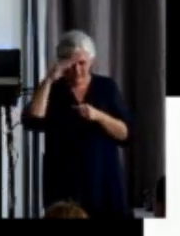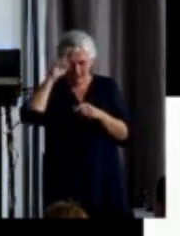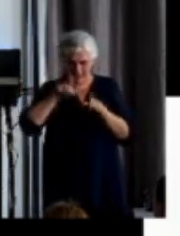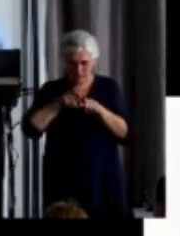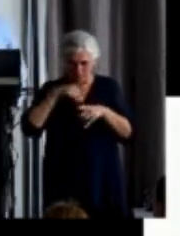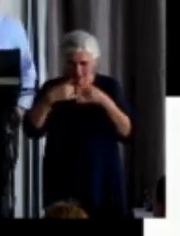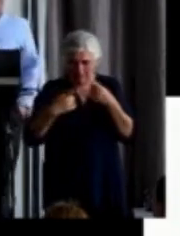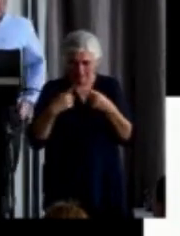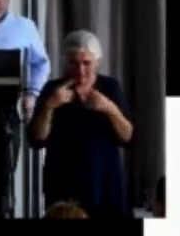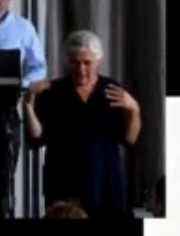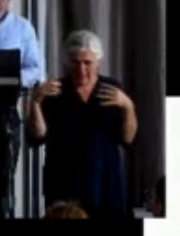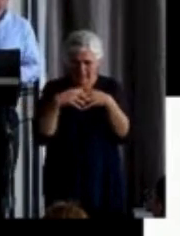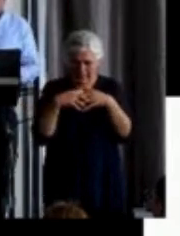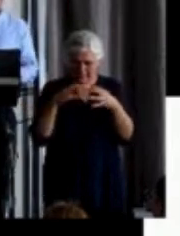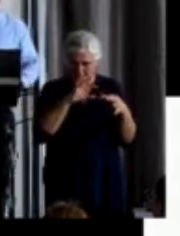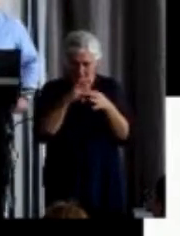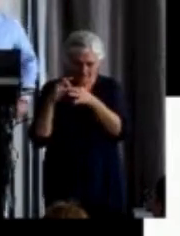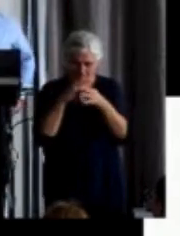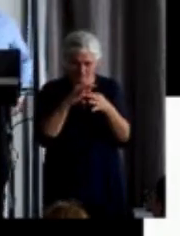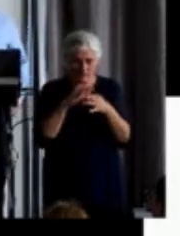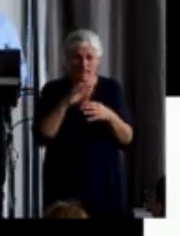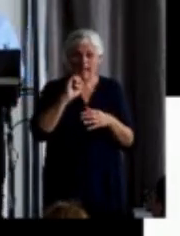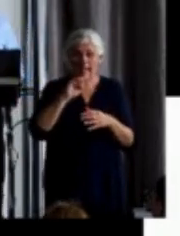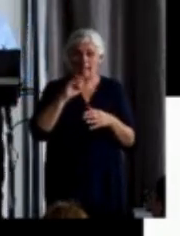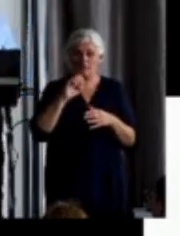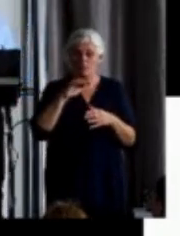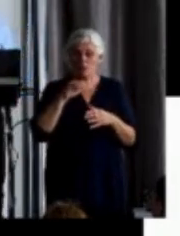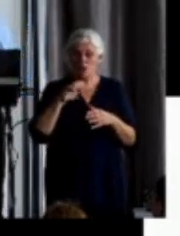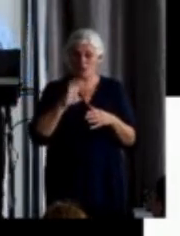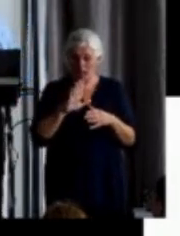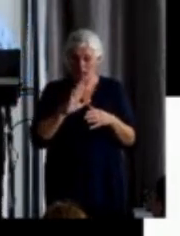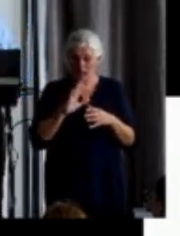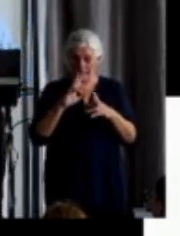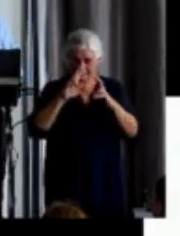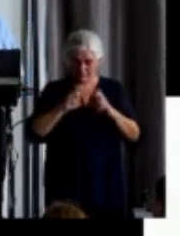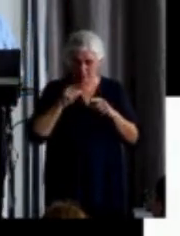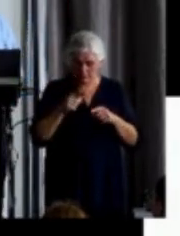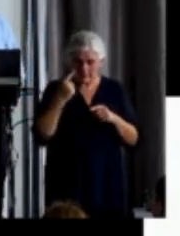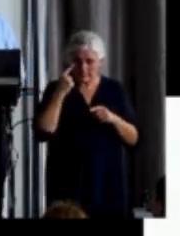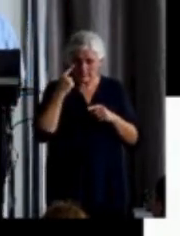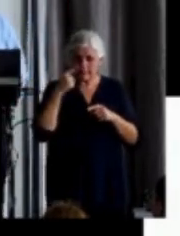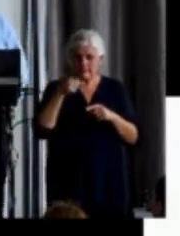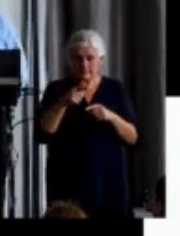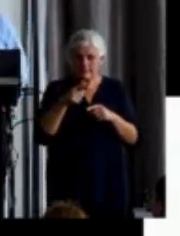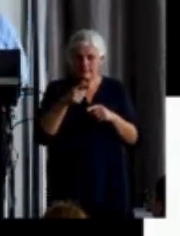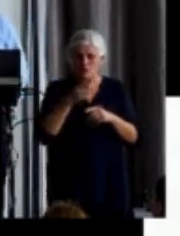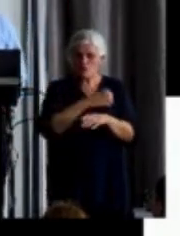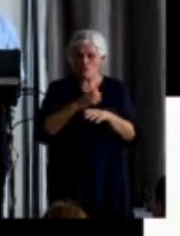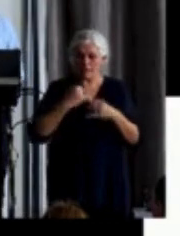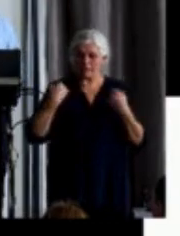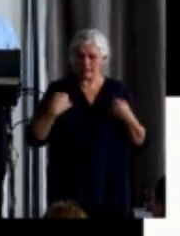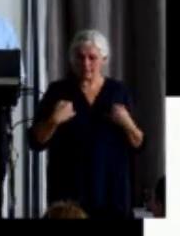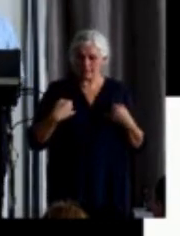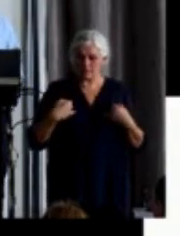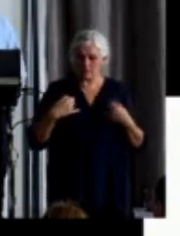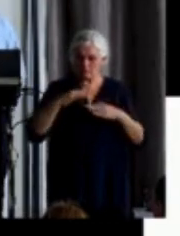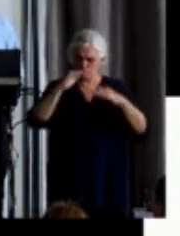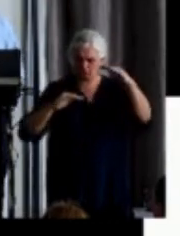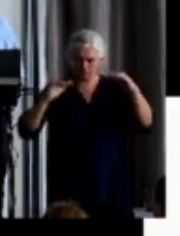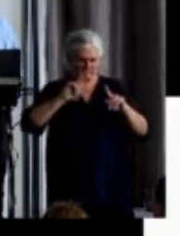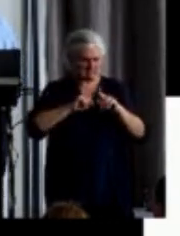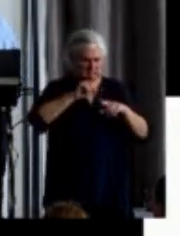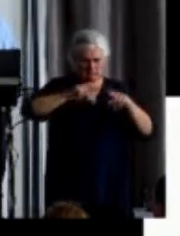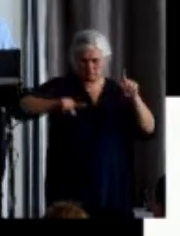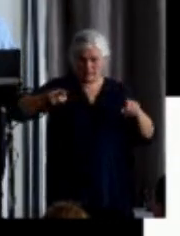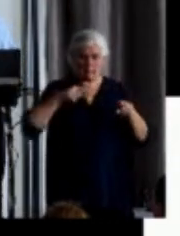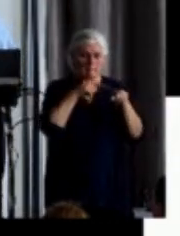well. So epidemiological data suggests the burden of chronic disease is unequally distributed by